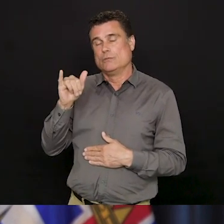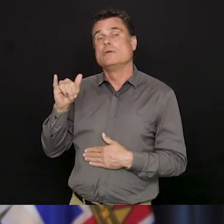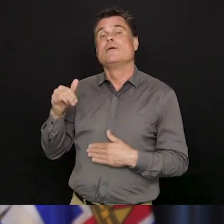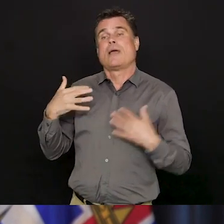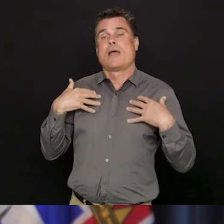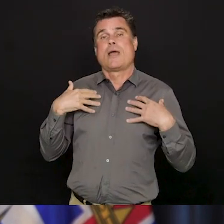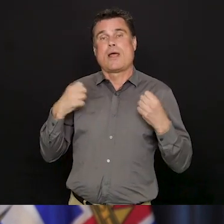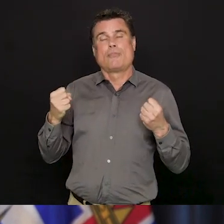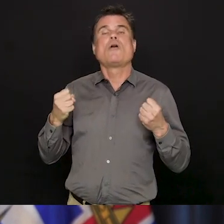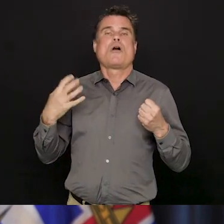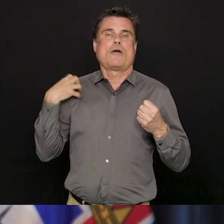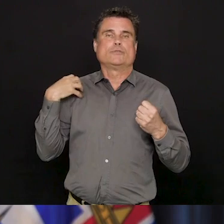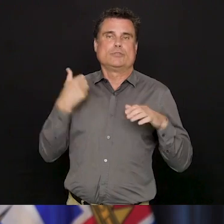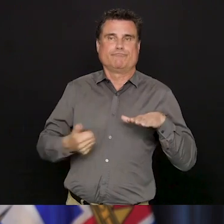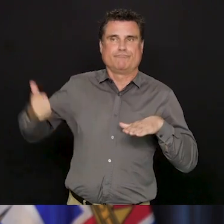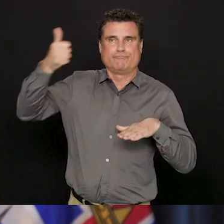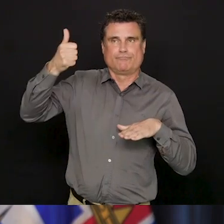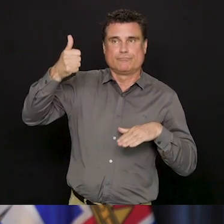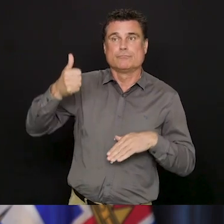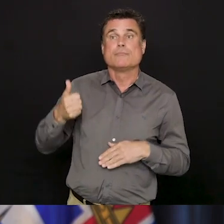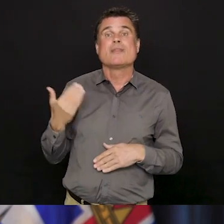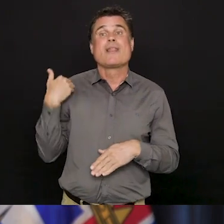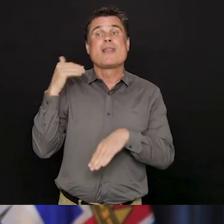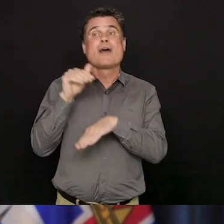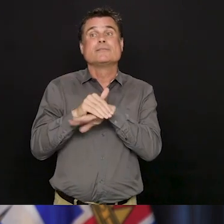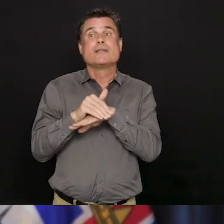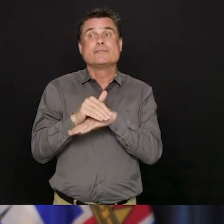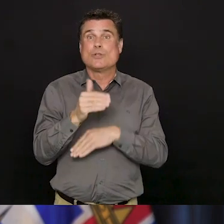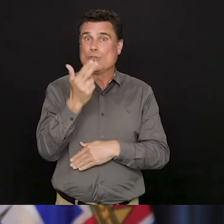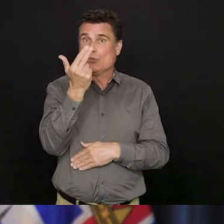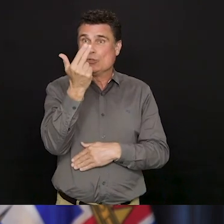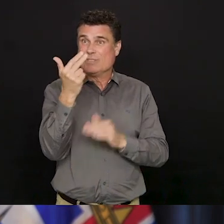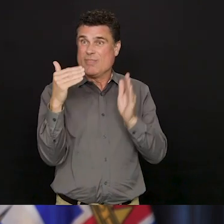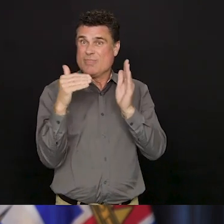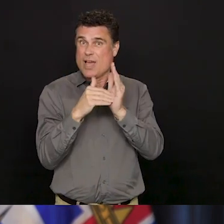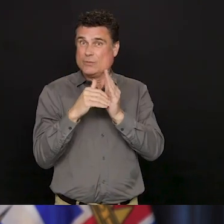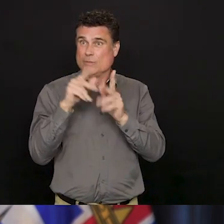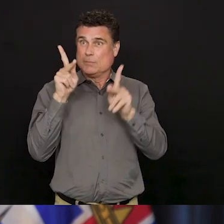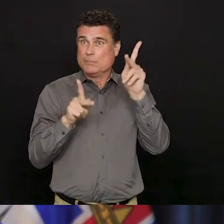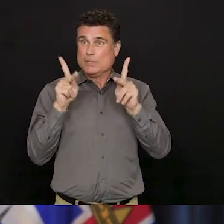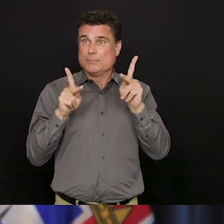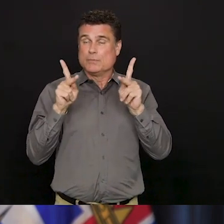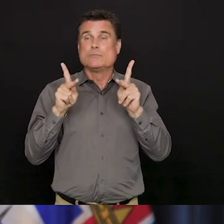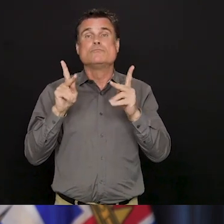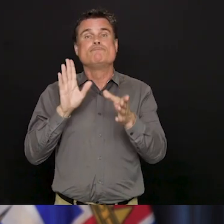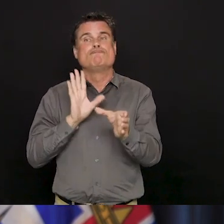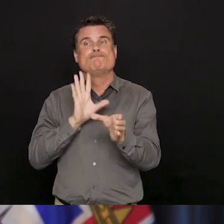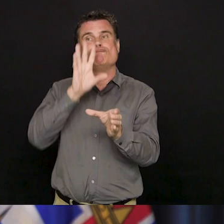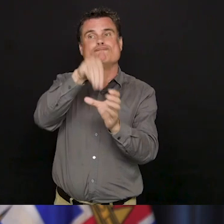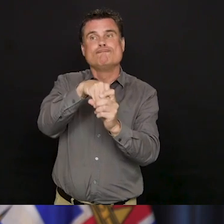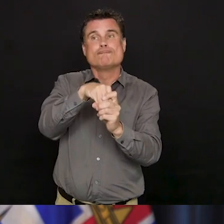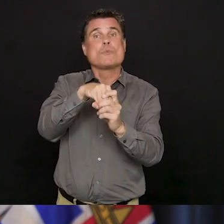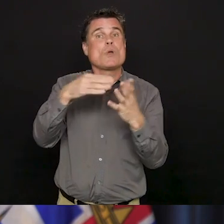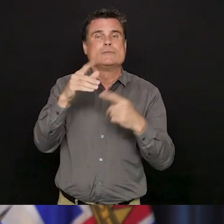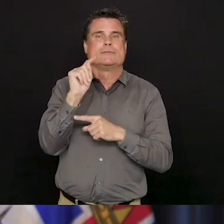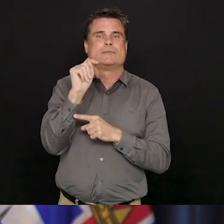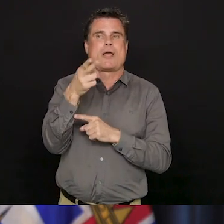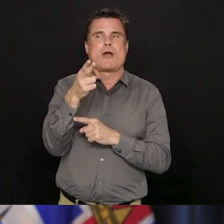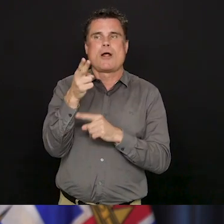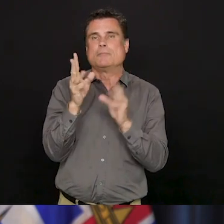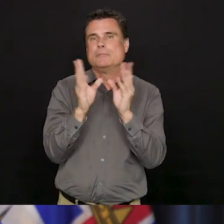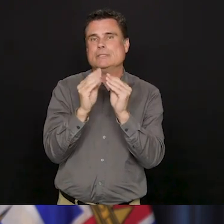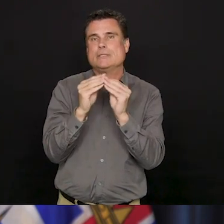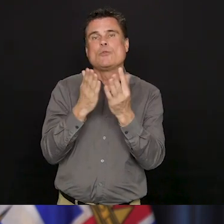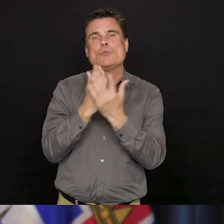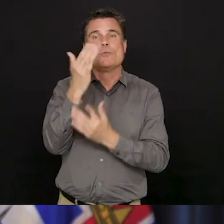that 13,000 people tuned in to the virtual town hall in the Vancouver Island Health Region, co-hosted by Mitzi Dean,